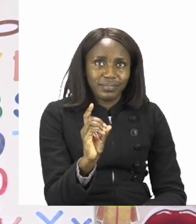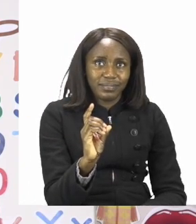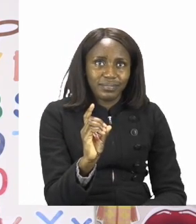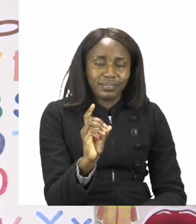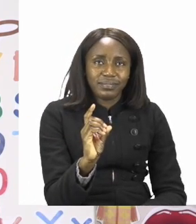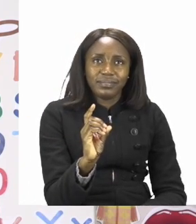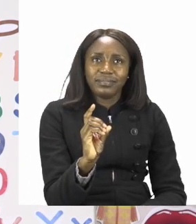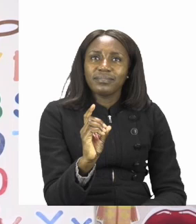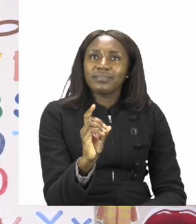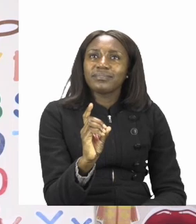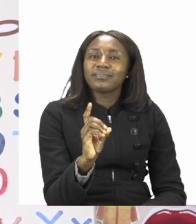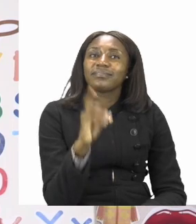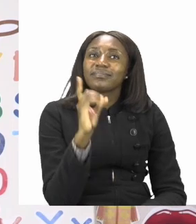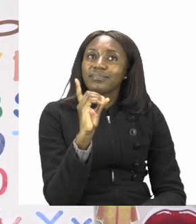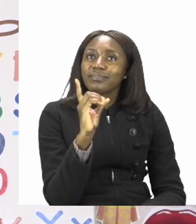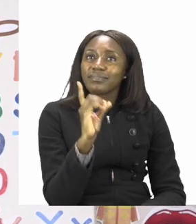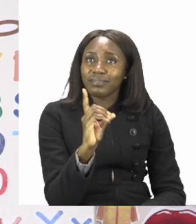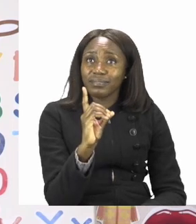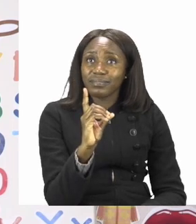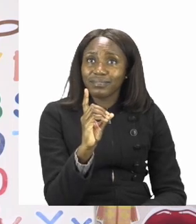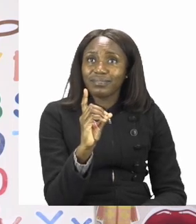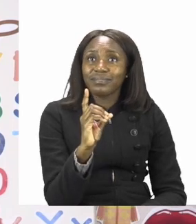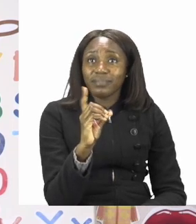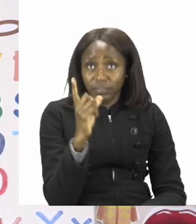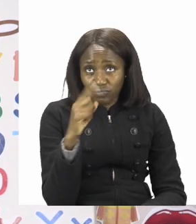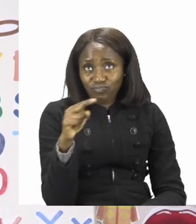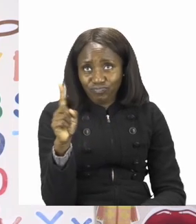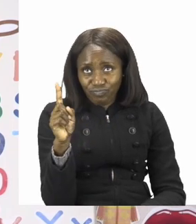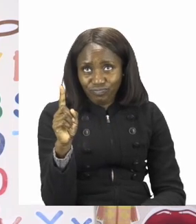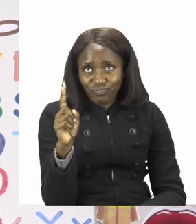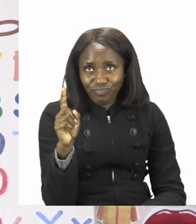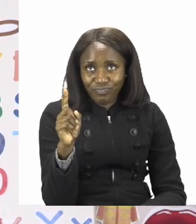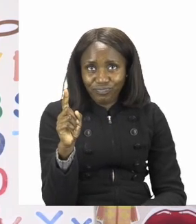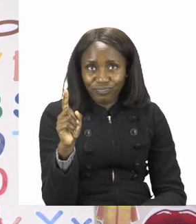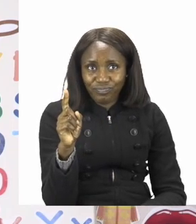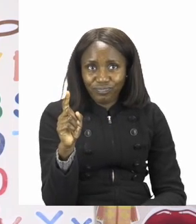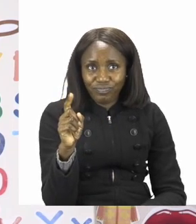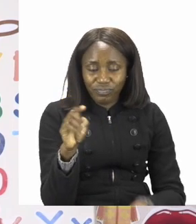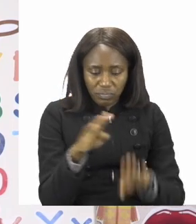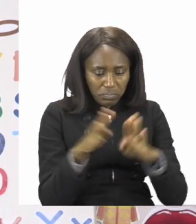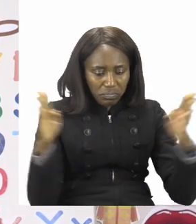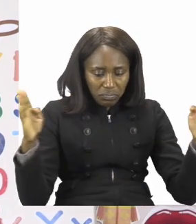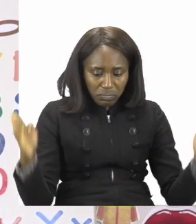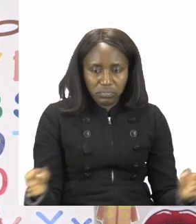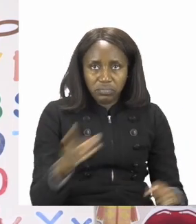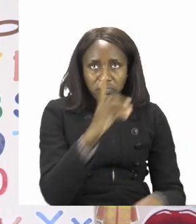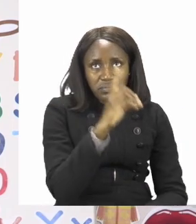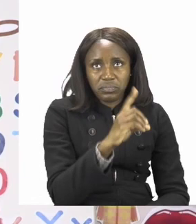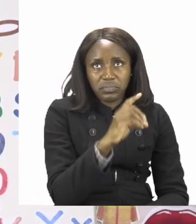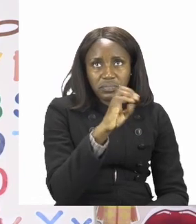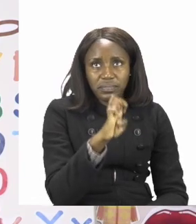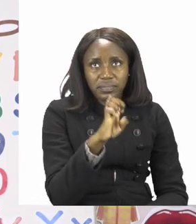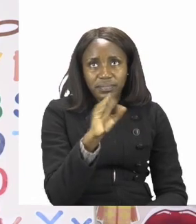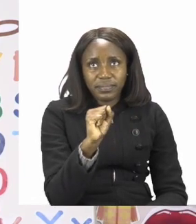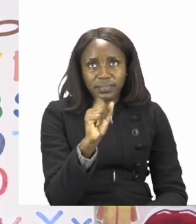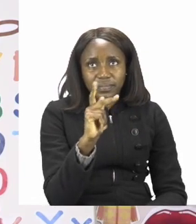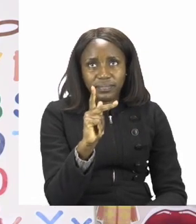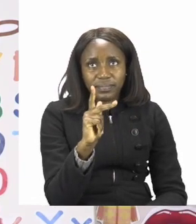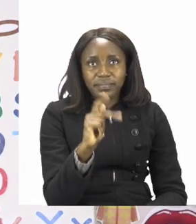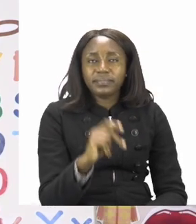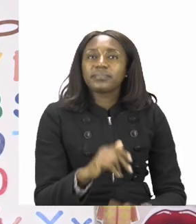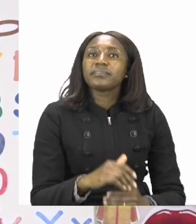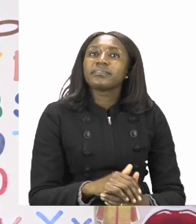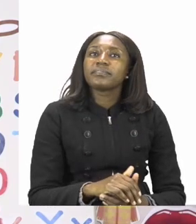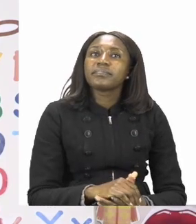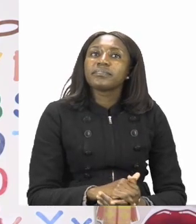besk, you would be wrong. This item that I am touching and trying to lift up